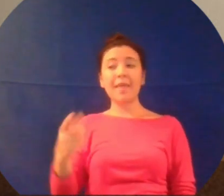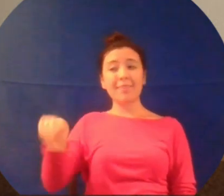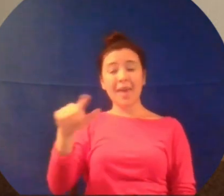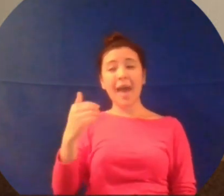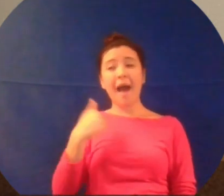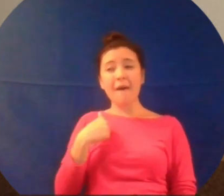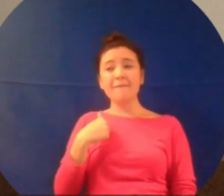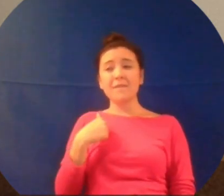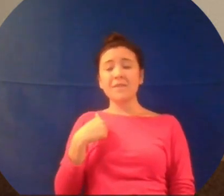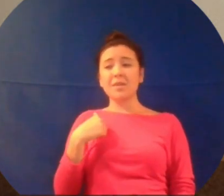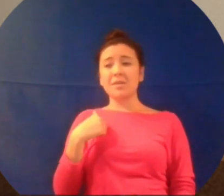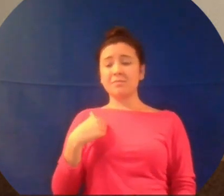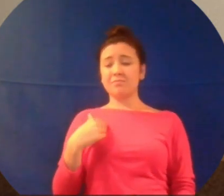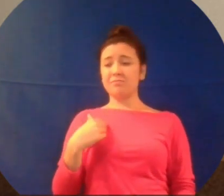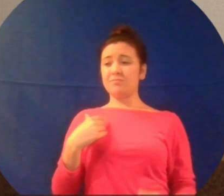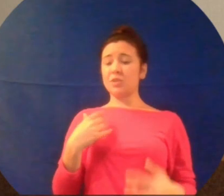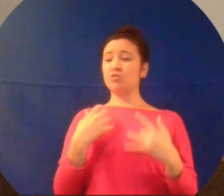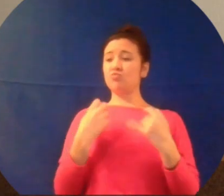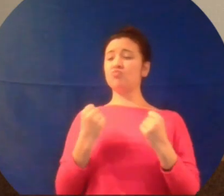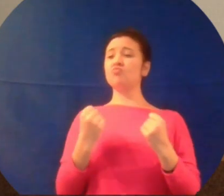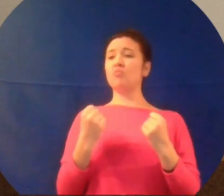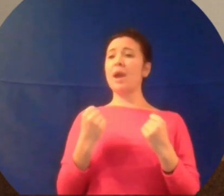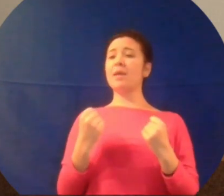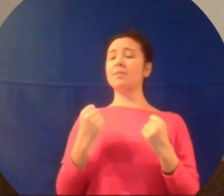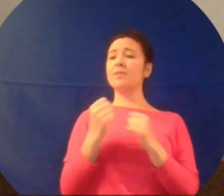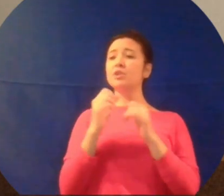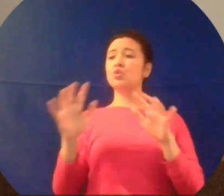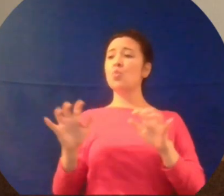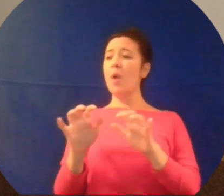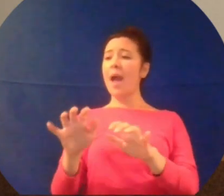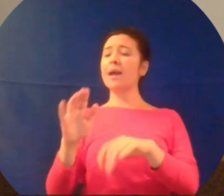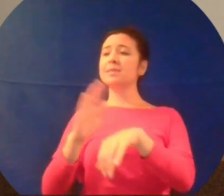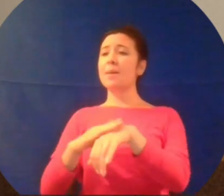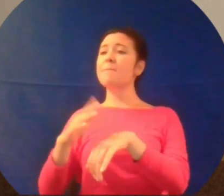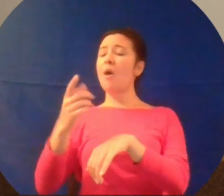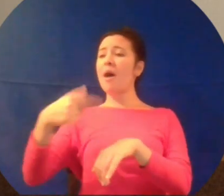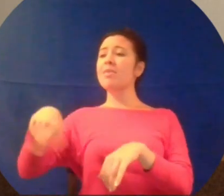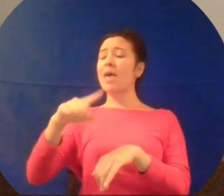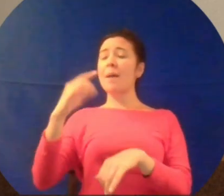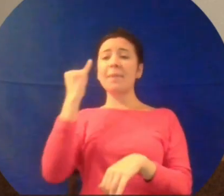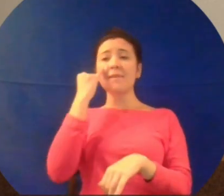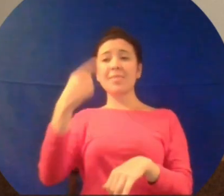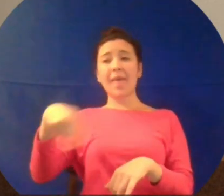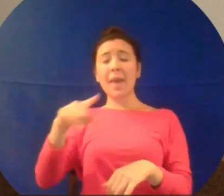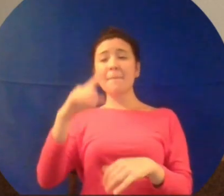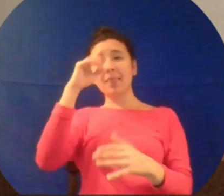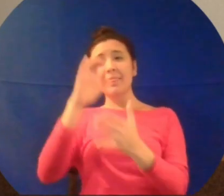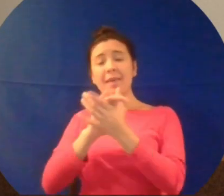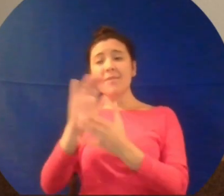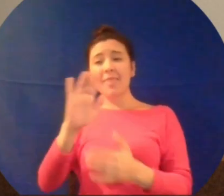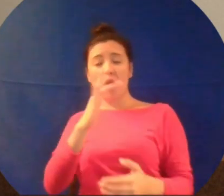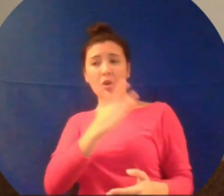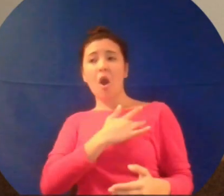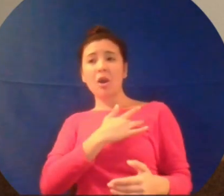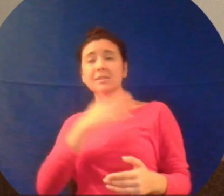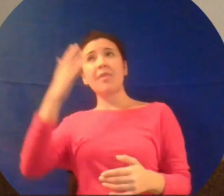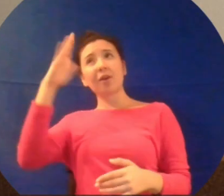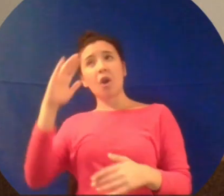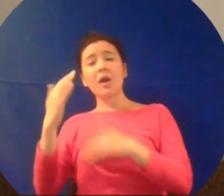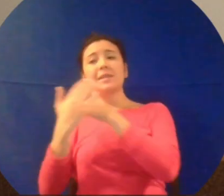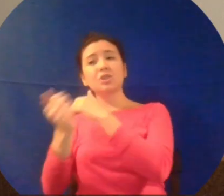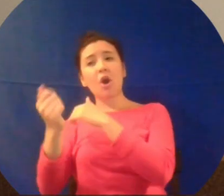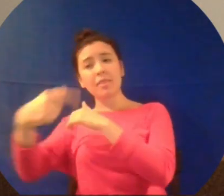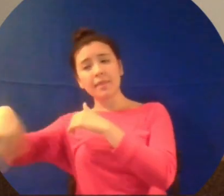their convictions and the generosity to act upon them if they believe in their hearts that God is calling them to the